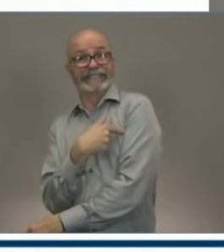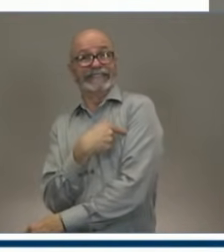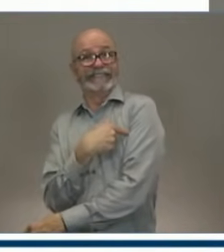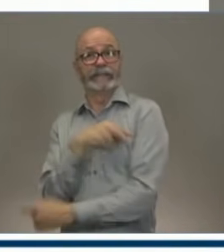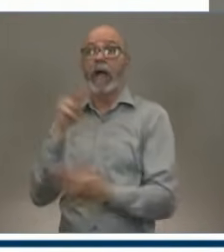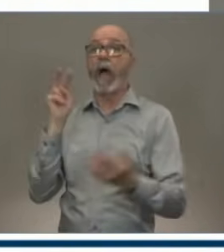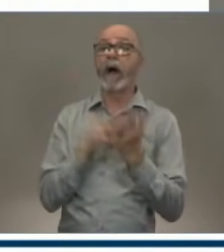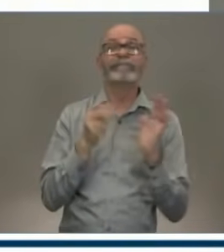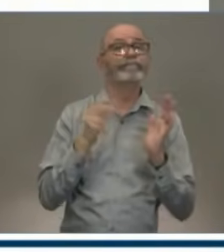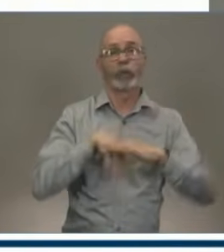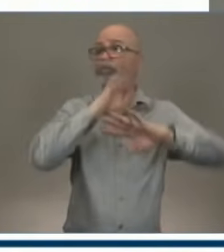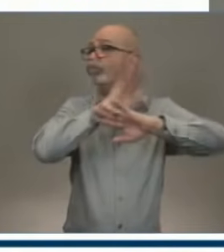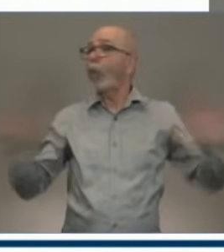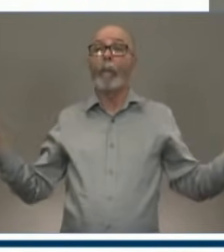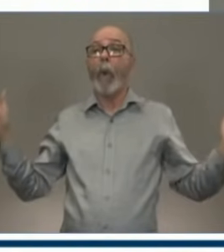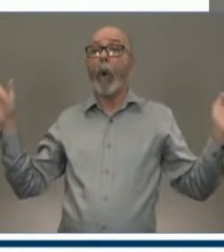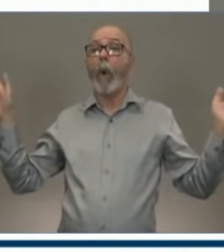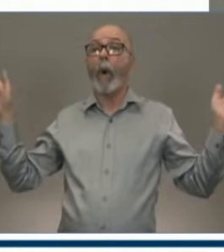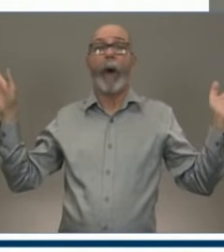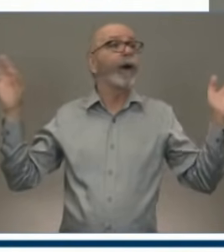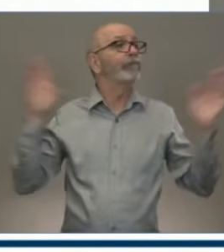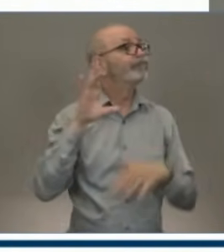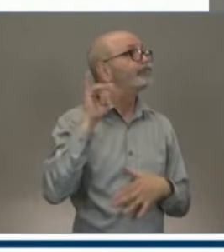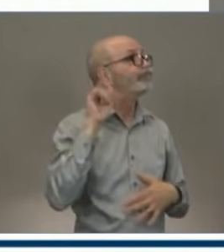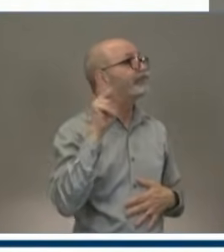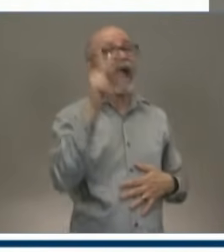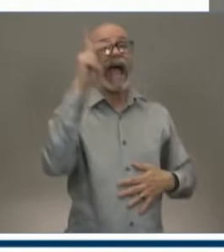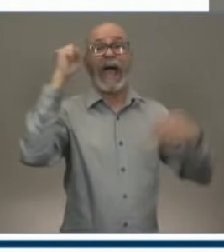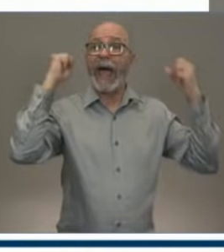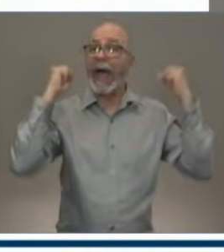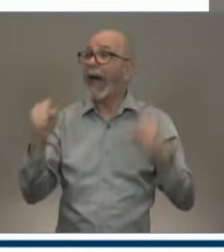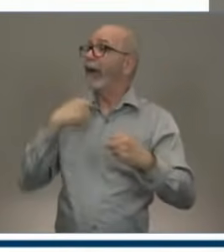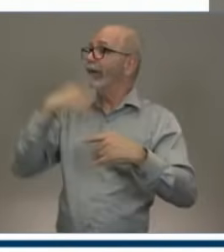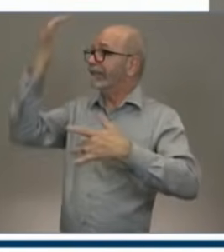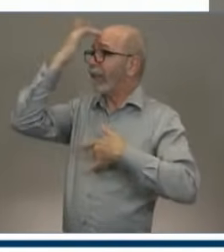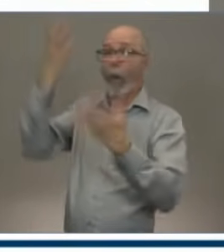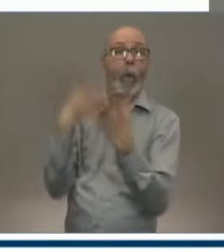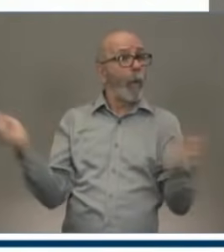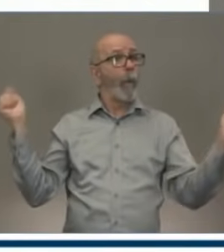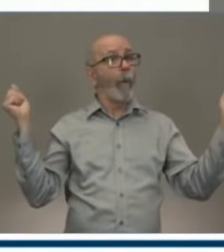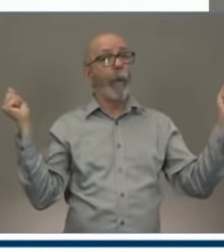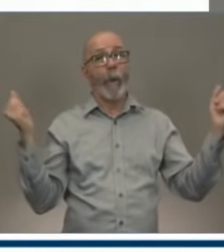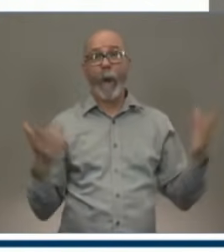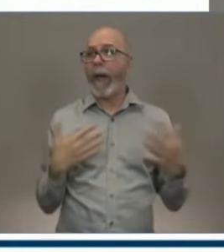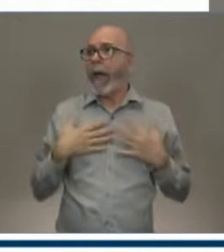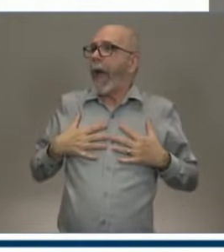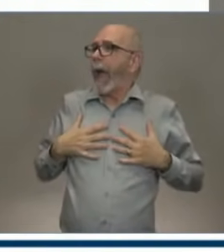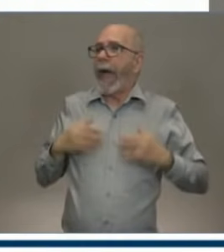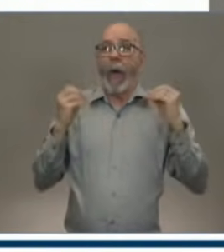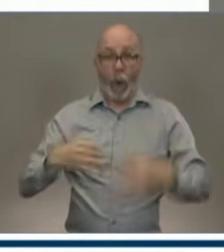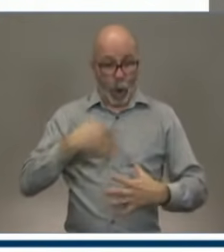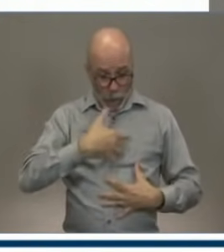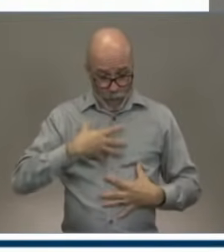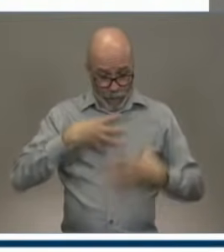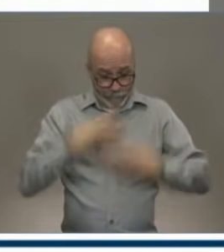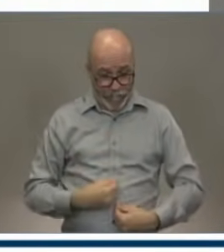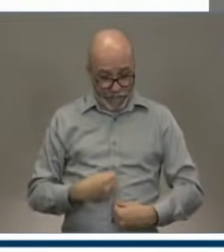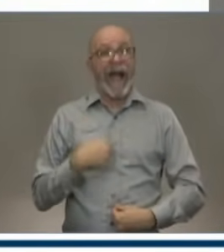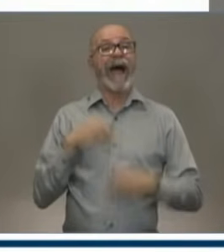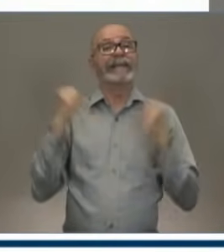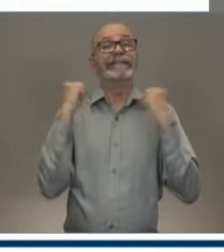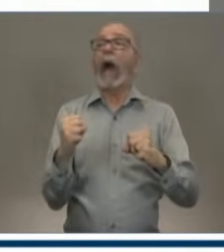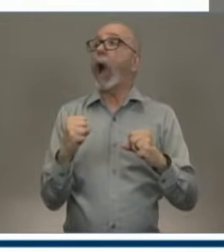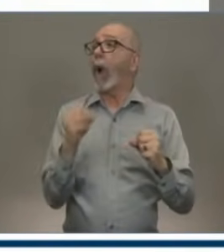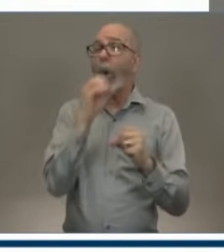of being asymptomatically infected and then passing the virus along to somebody else, even if you yourself are not sick. So